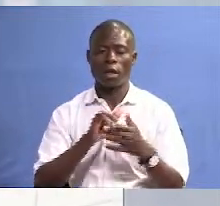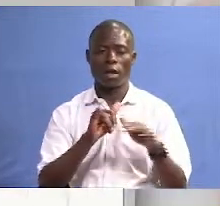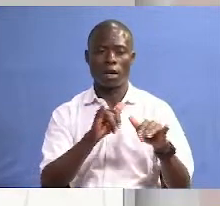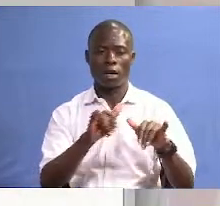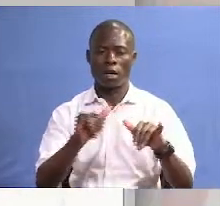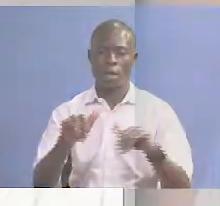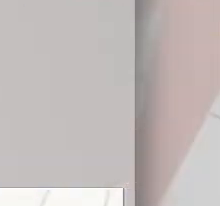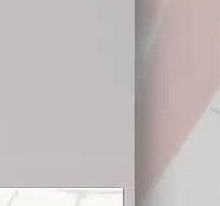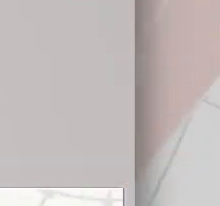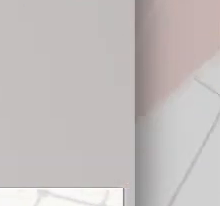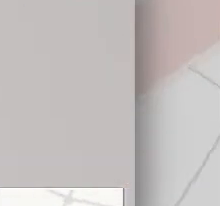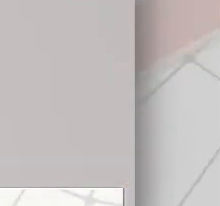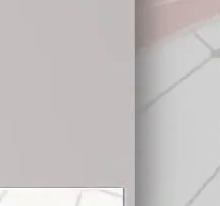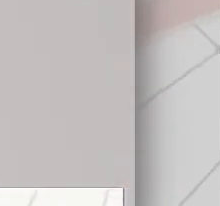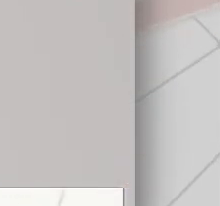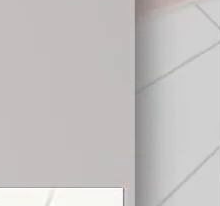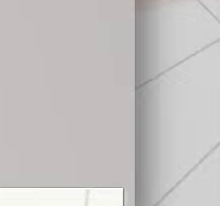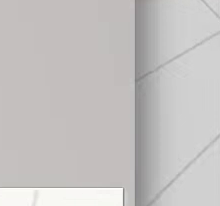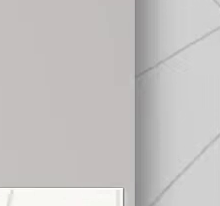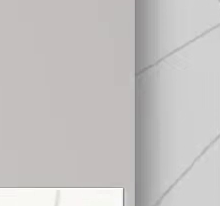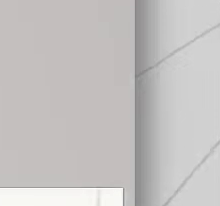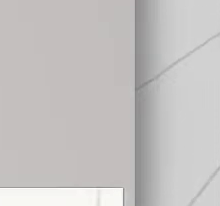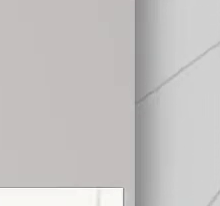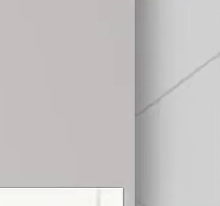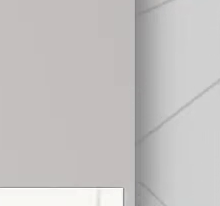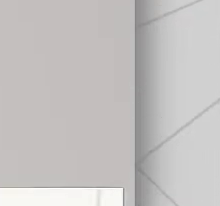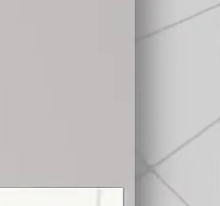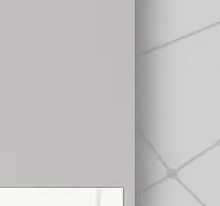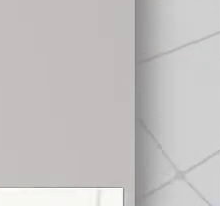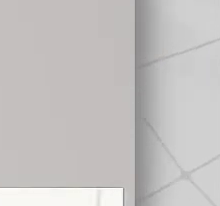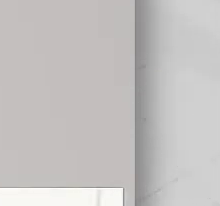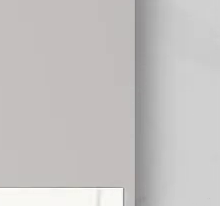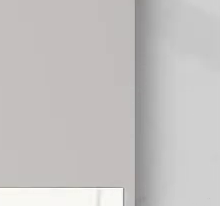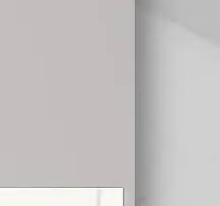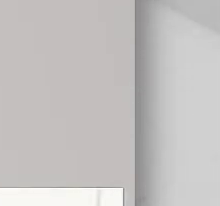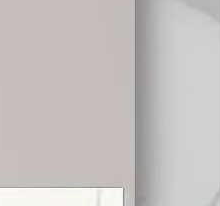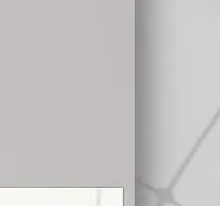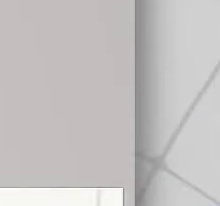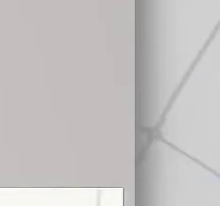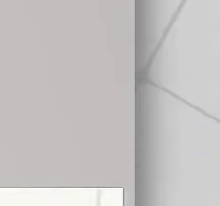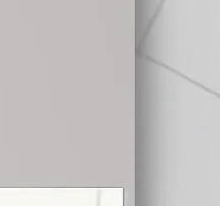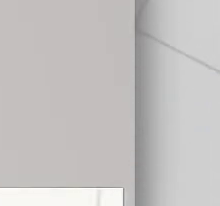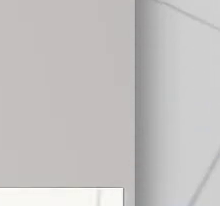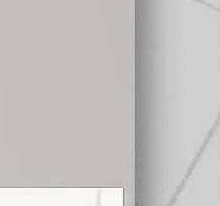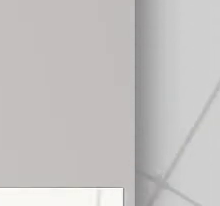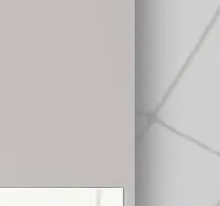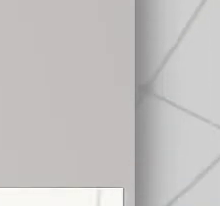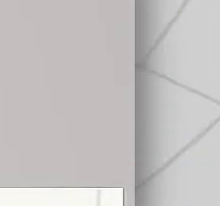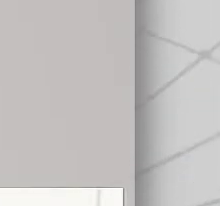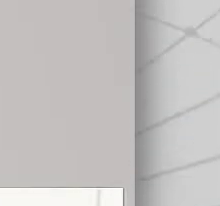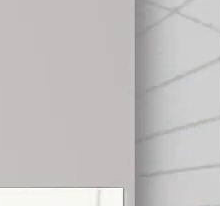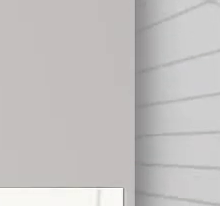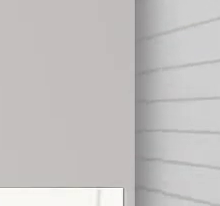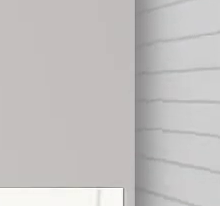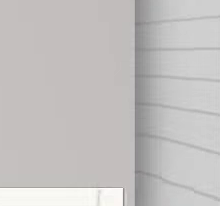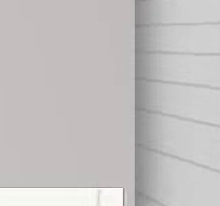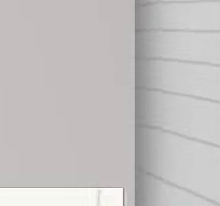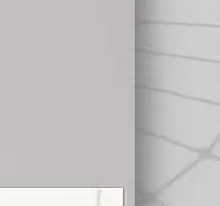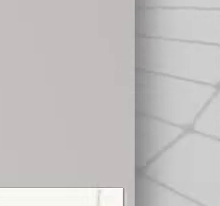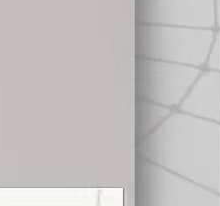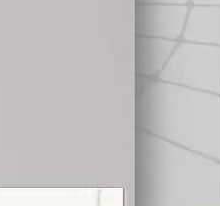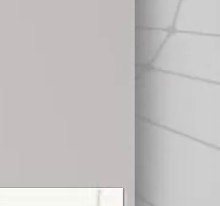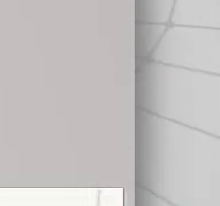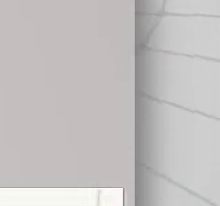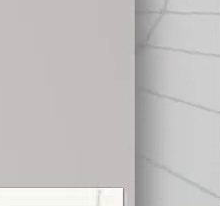down under the law that stipulates a procedure and a manner in which a member, or rather